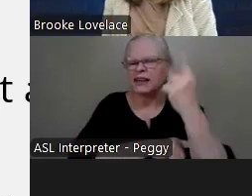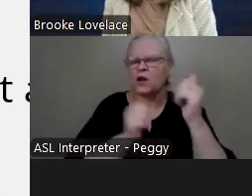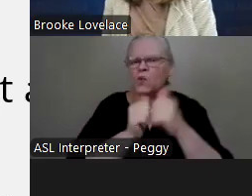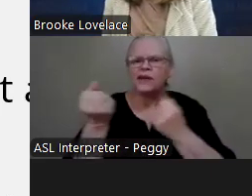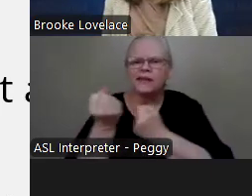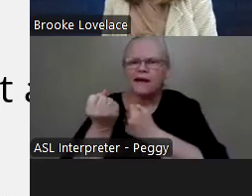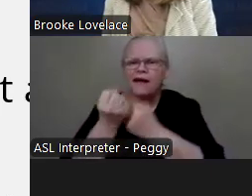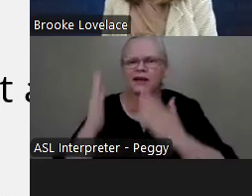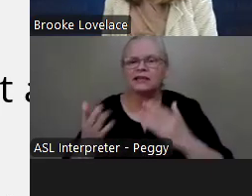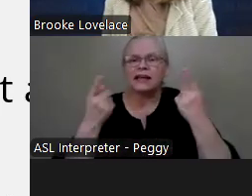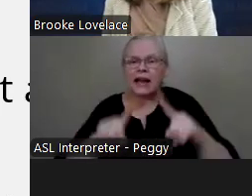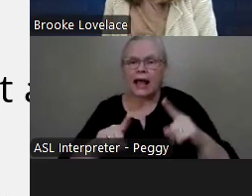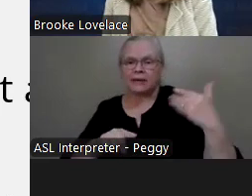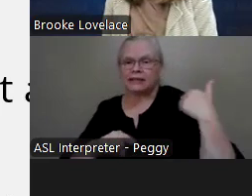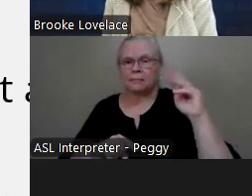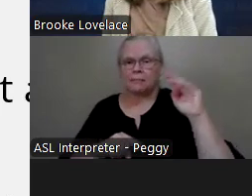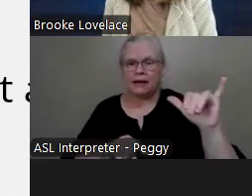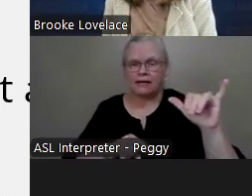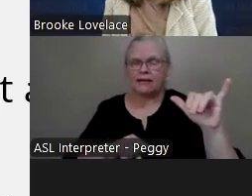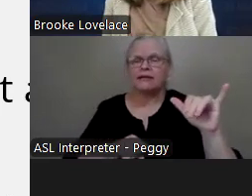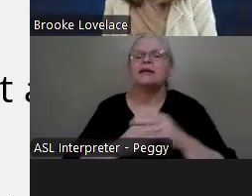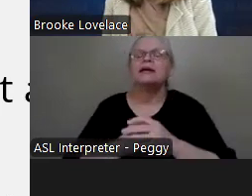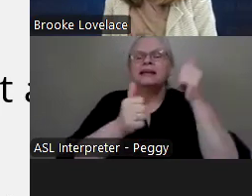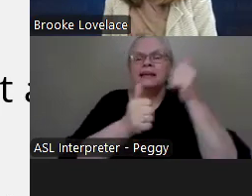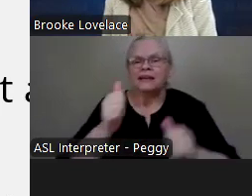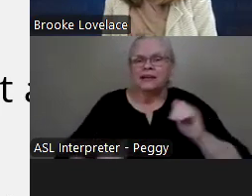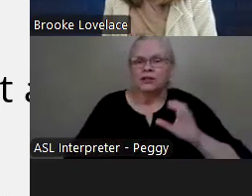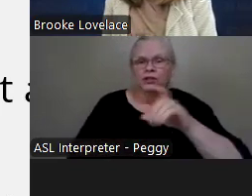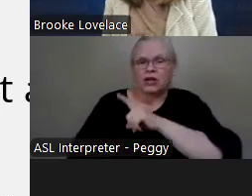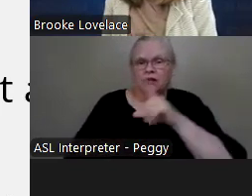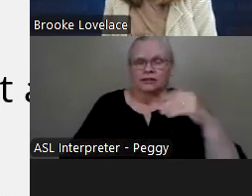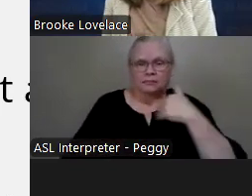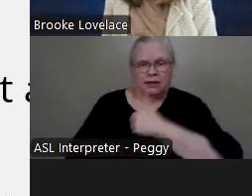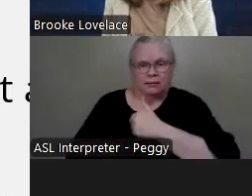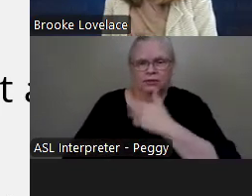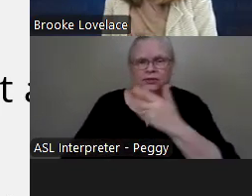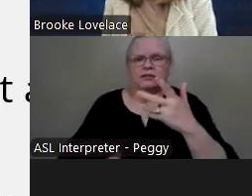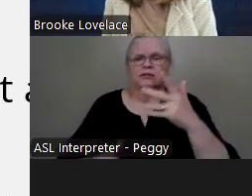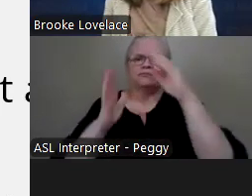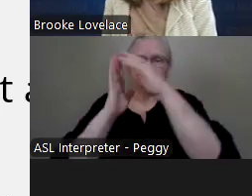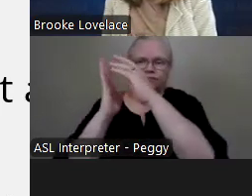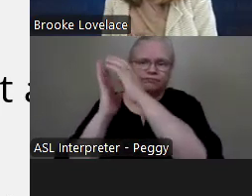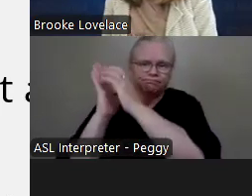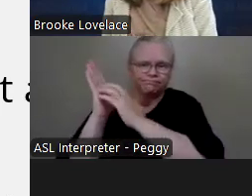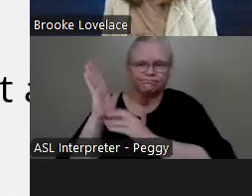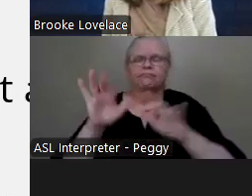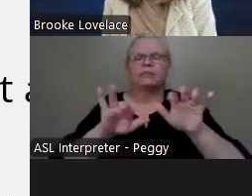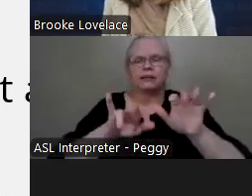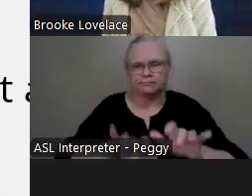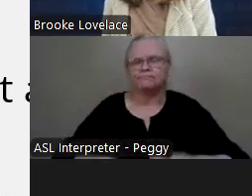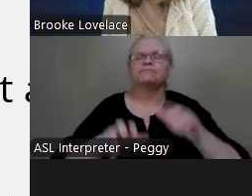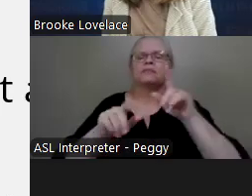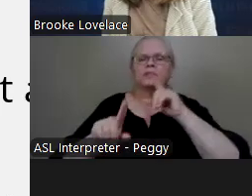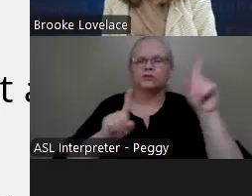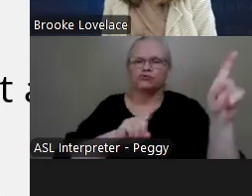and that took place in May. Each of our council members also filled out that survey, and we kept those responses separate from the